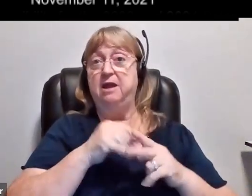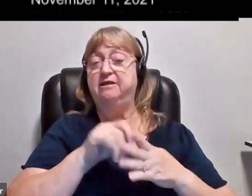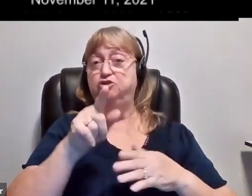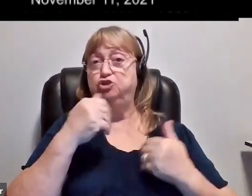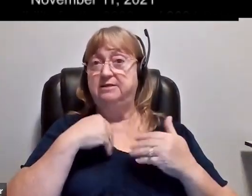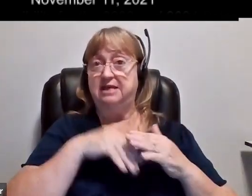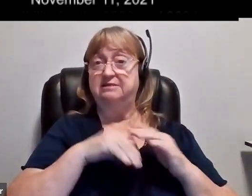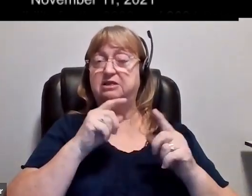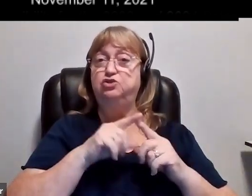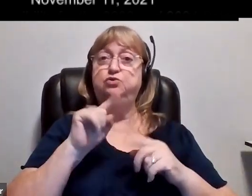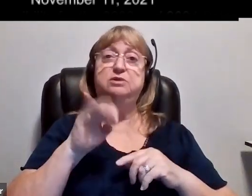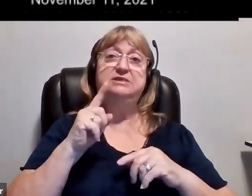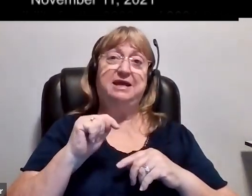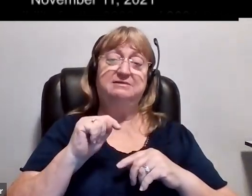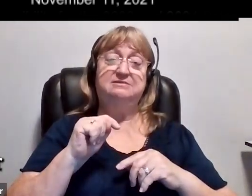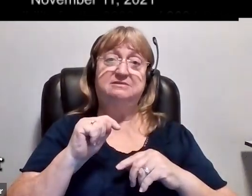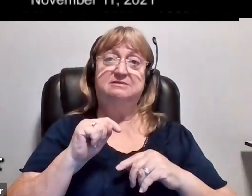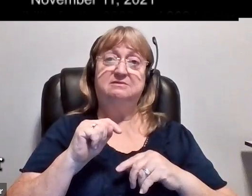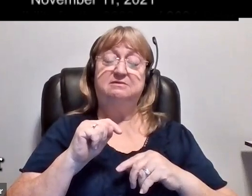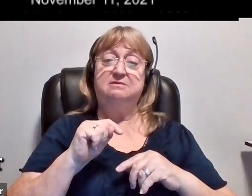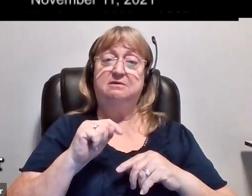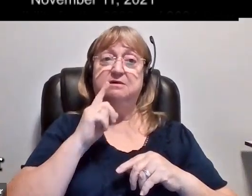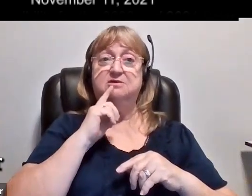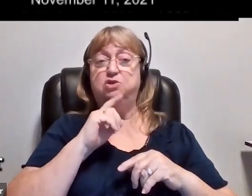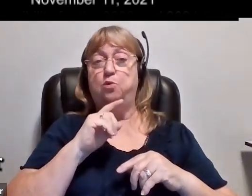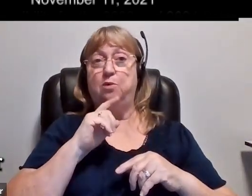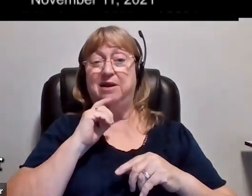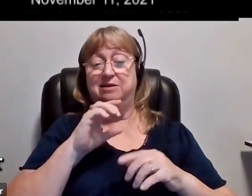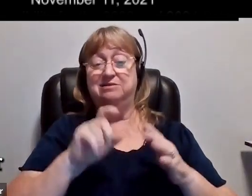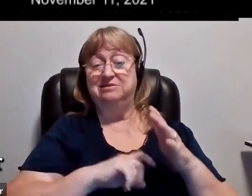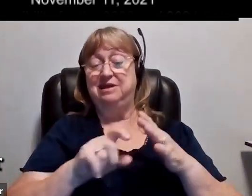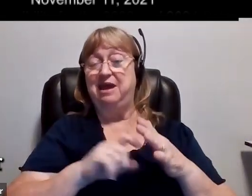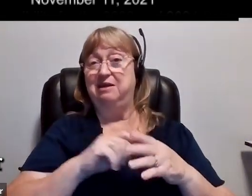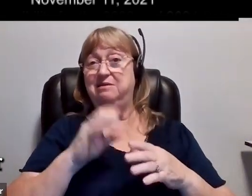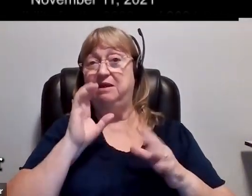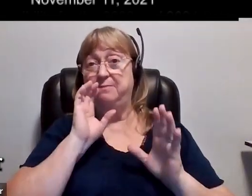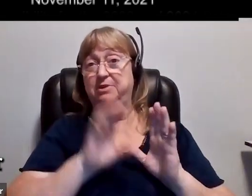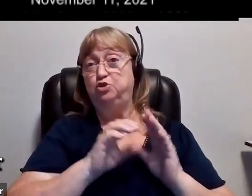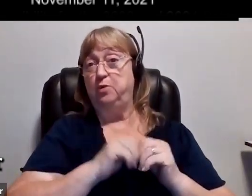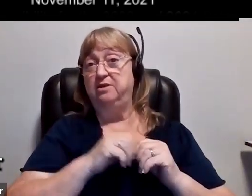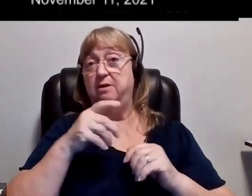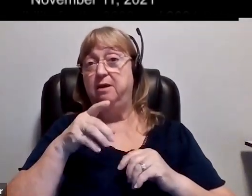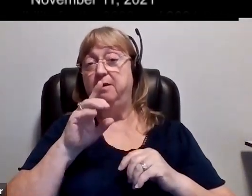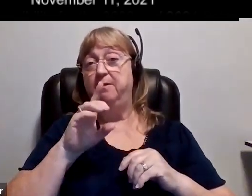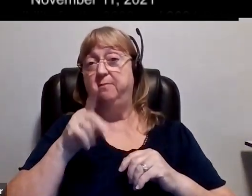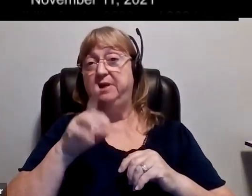to the text, the underlying text. So a scanned in image, which many PDFs are, her